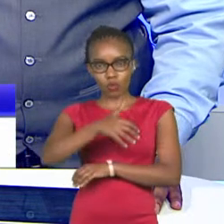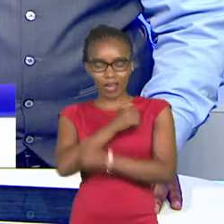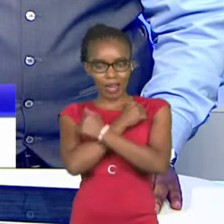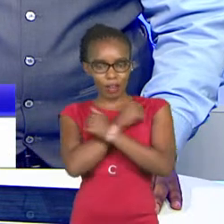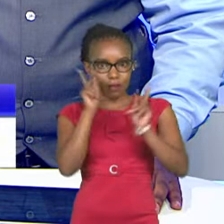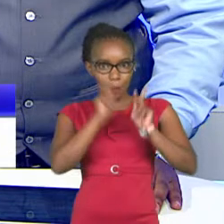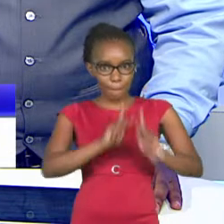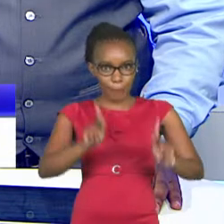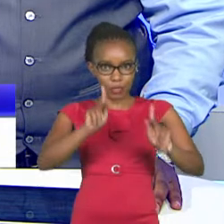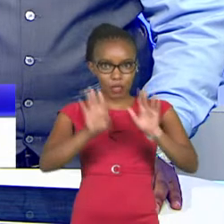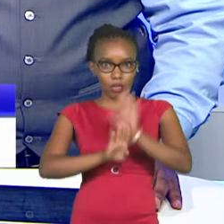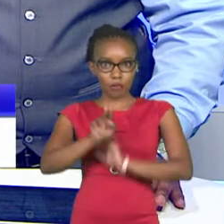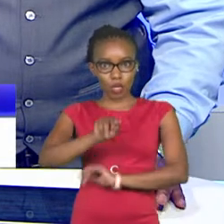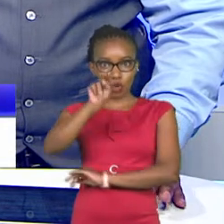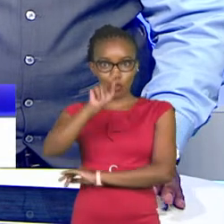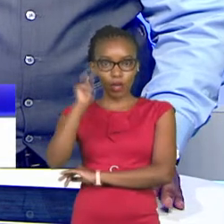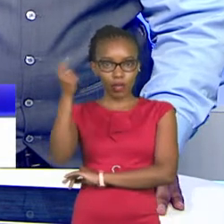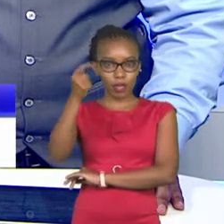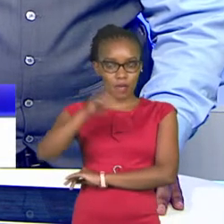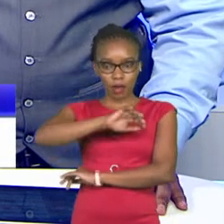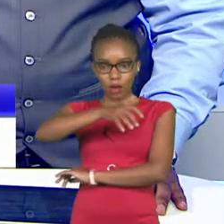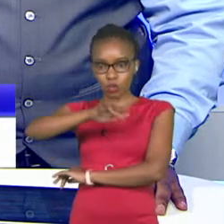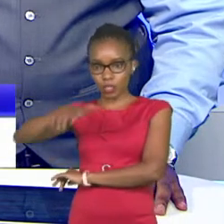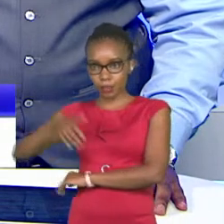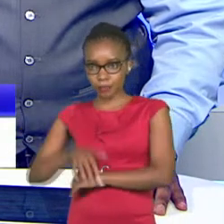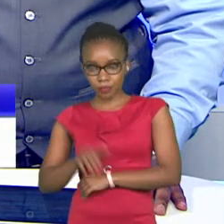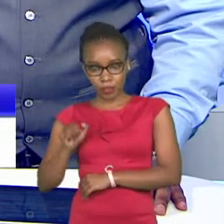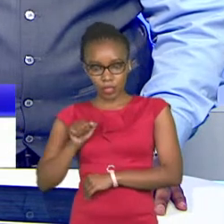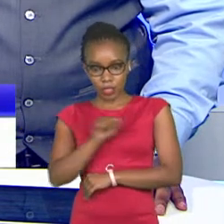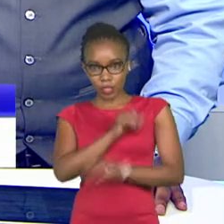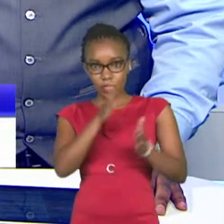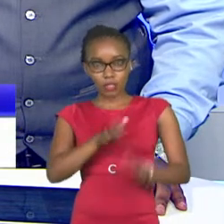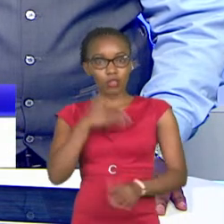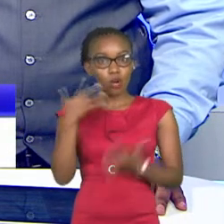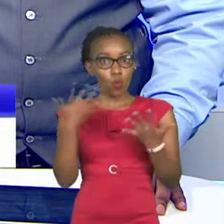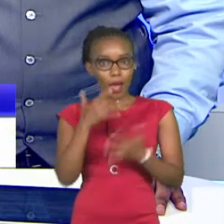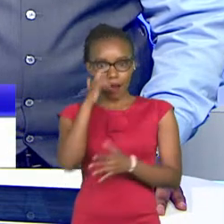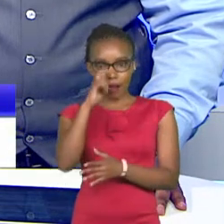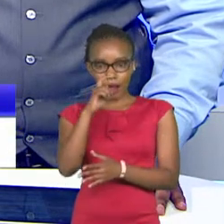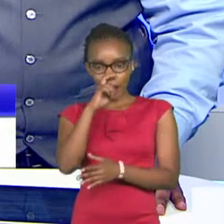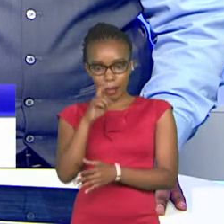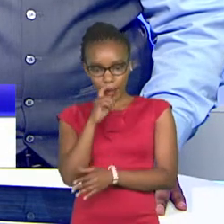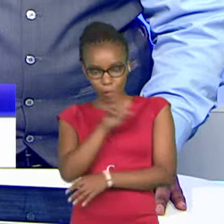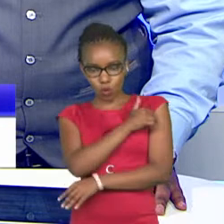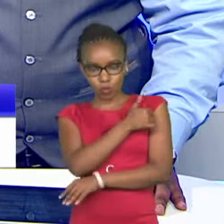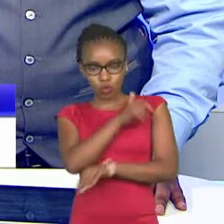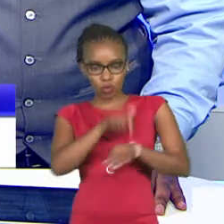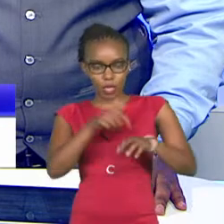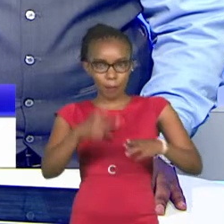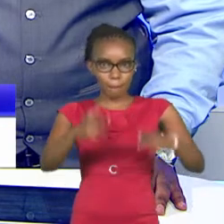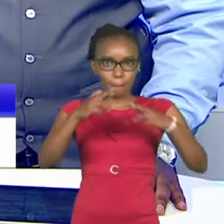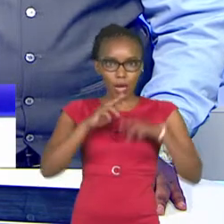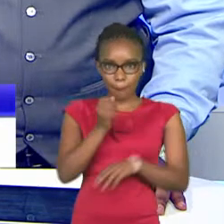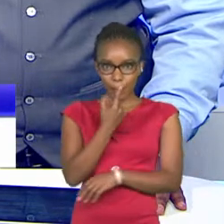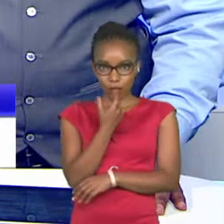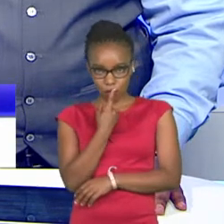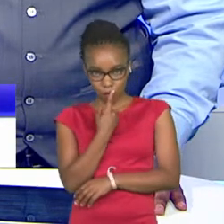in the northern Kenya county. Said Senator died earlier today at Aga Khan Hospital while receiving treatment.